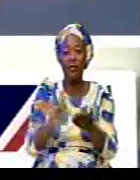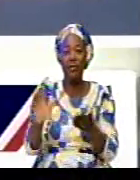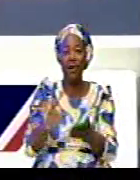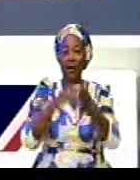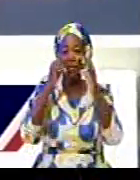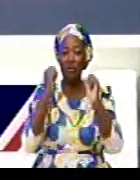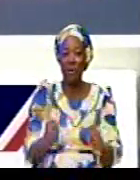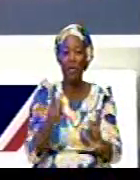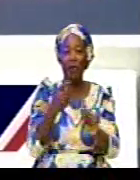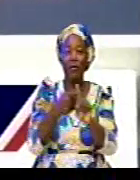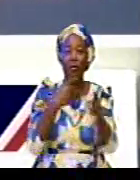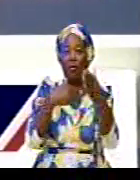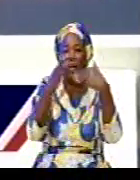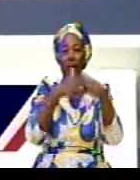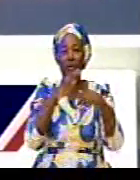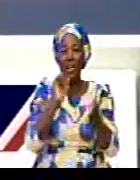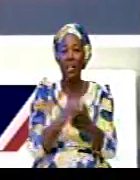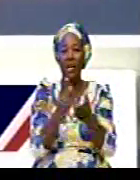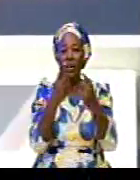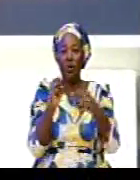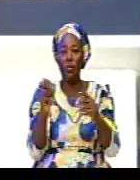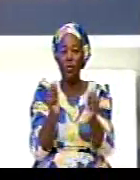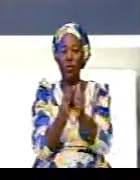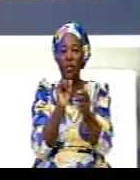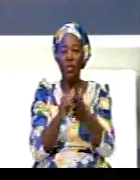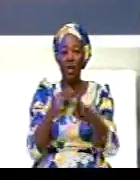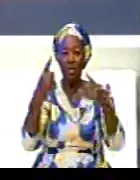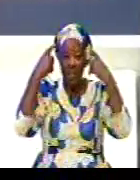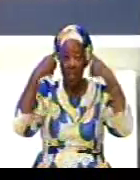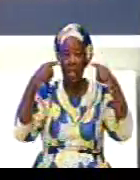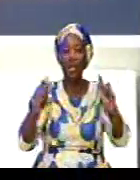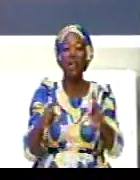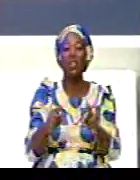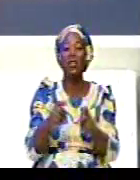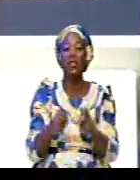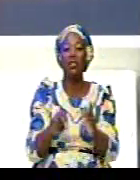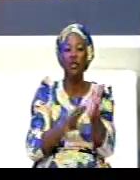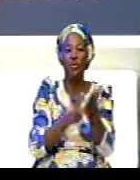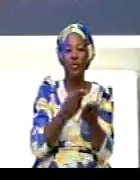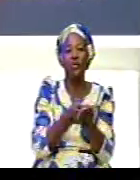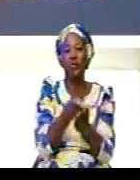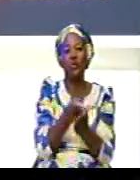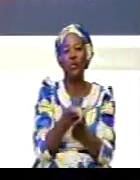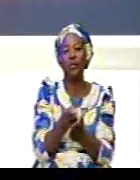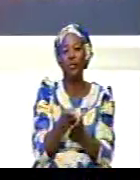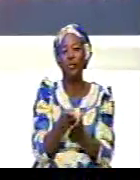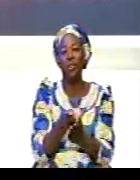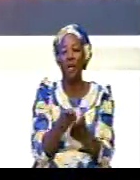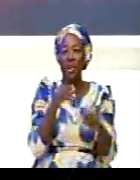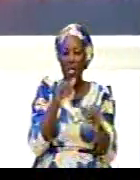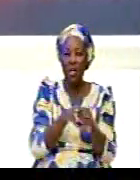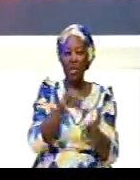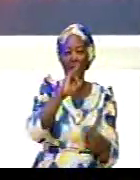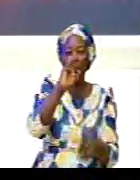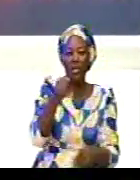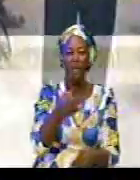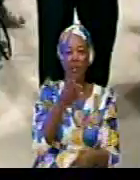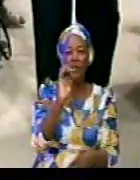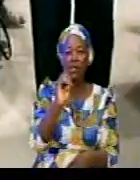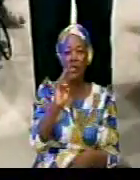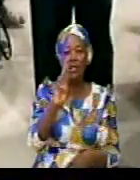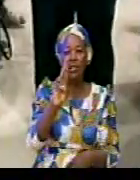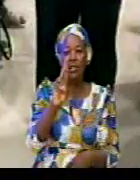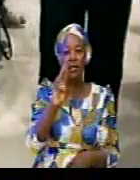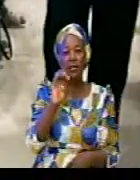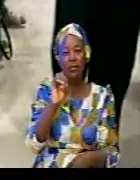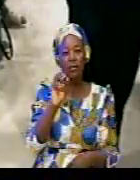a divine virtue from heaven that comes along with that declared truth. Look